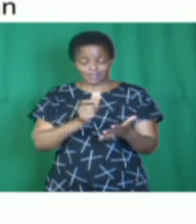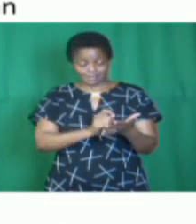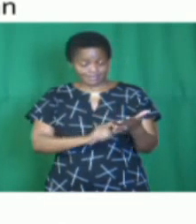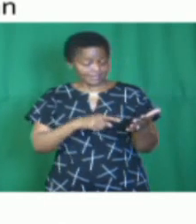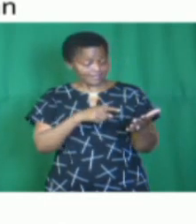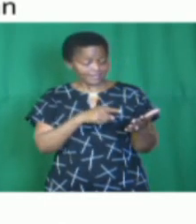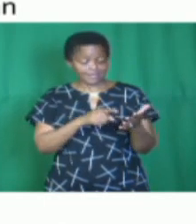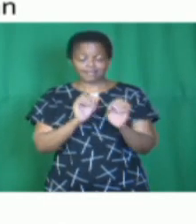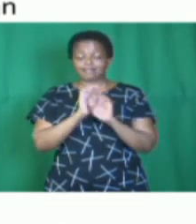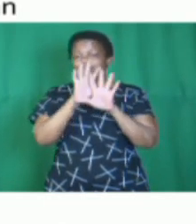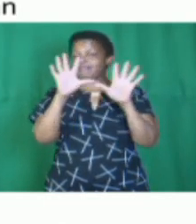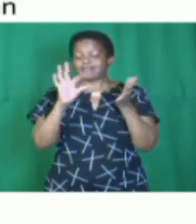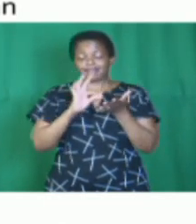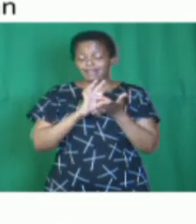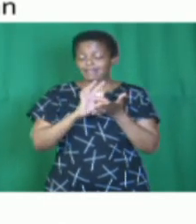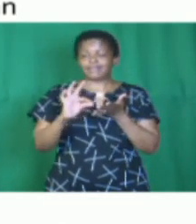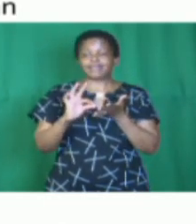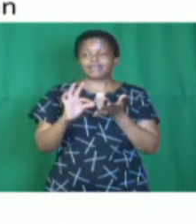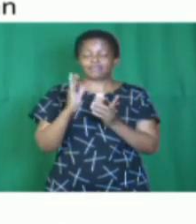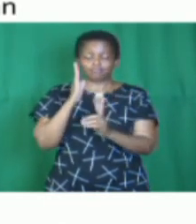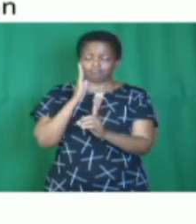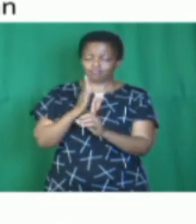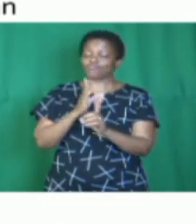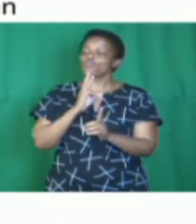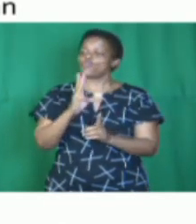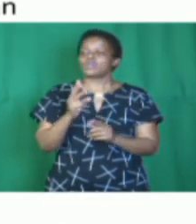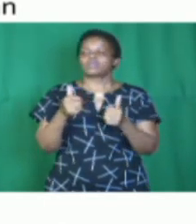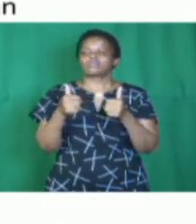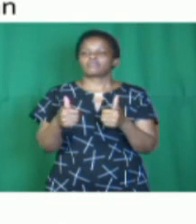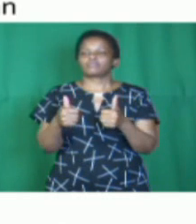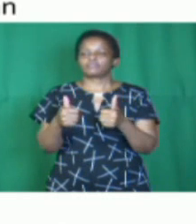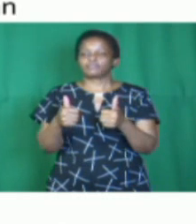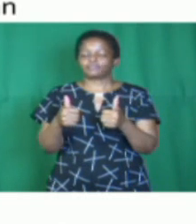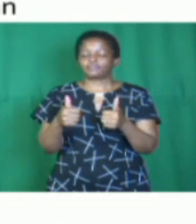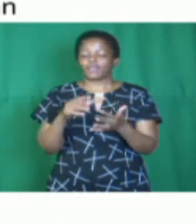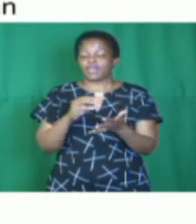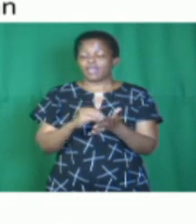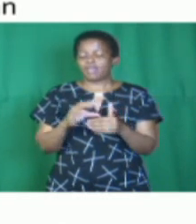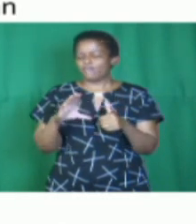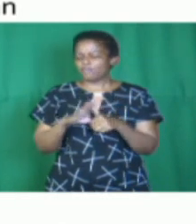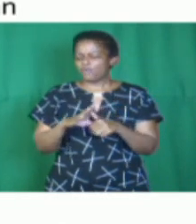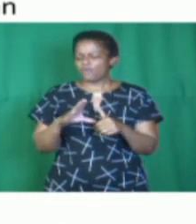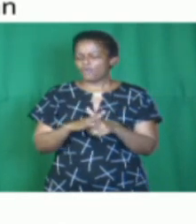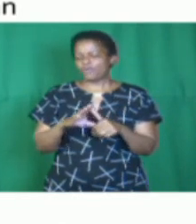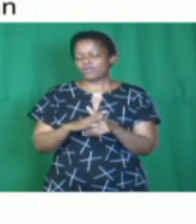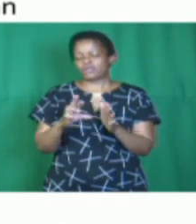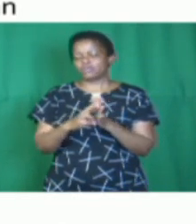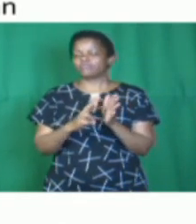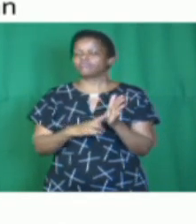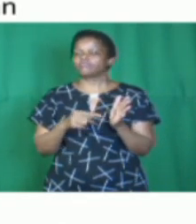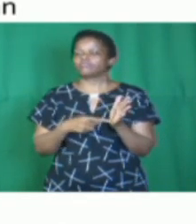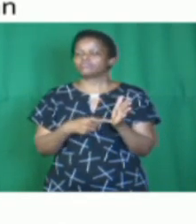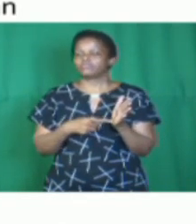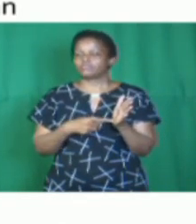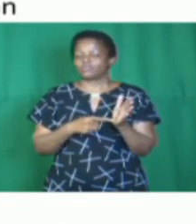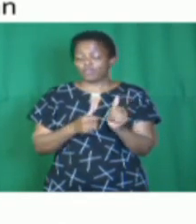and accurately and appropriately. So there is this important rule that one has to follow when writing a